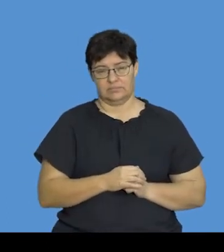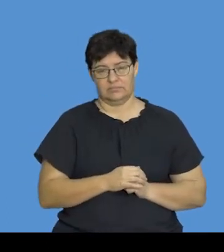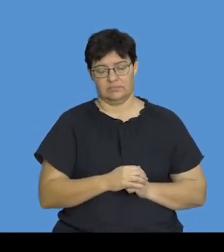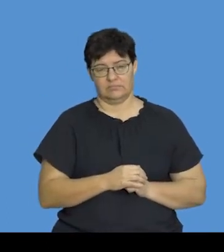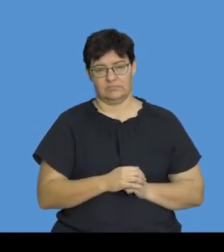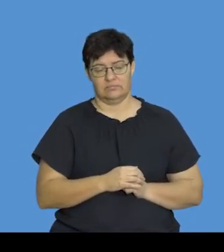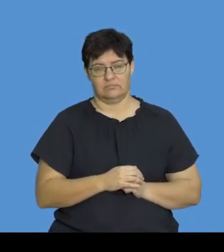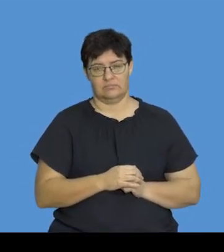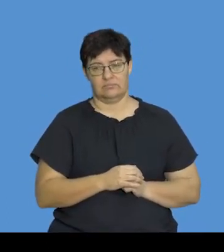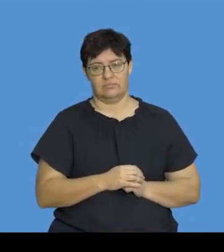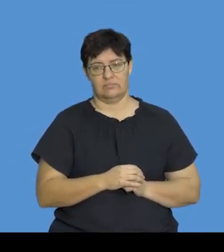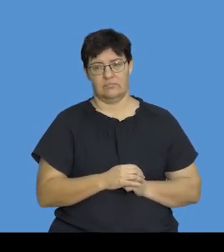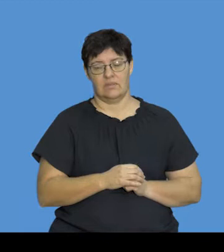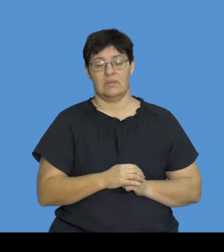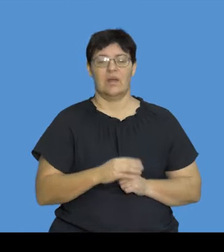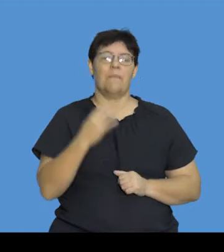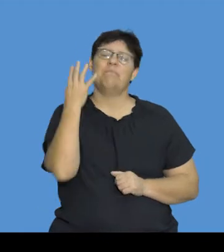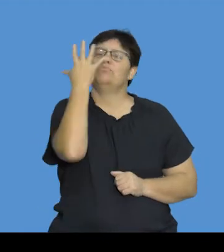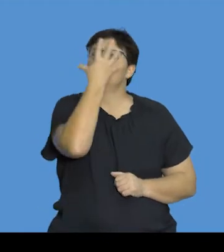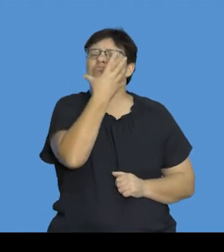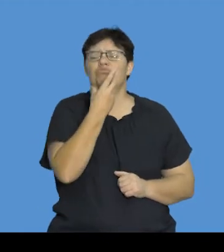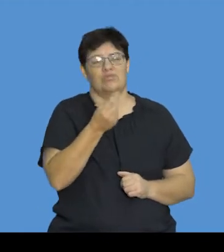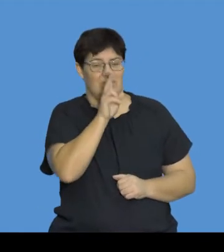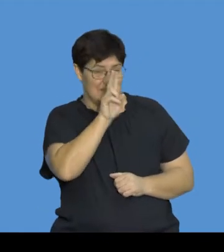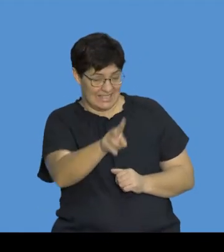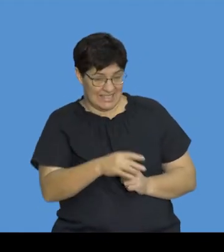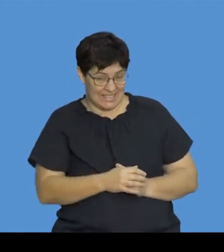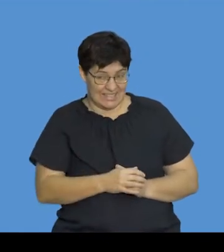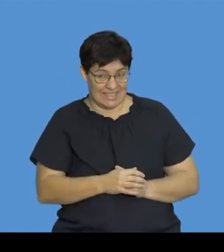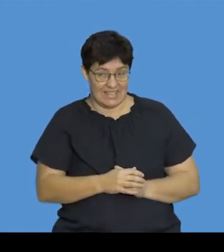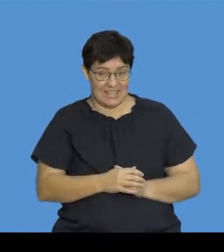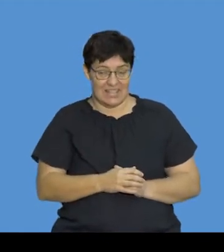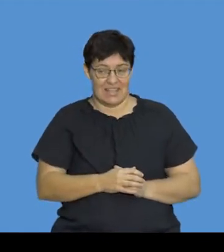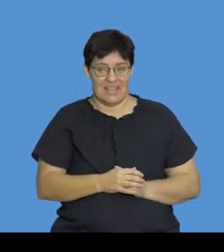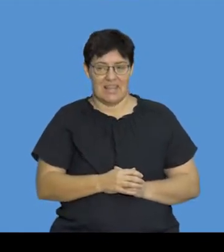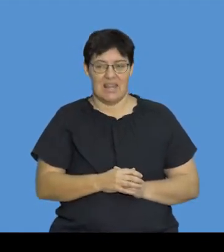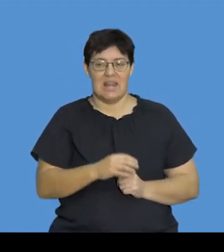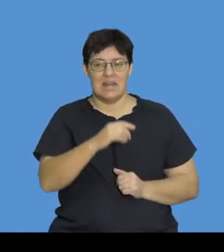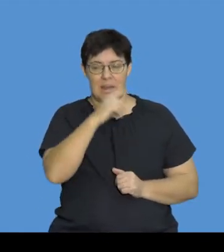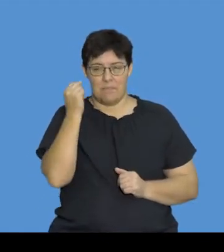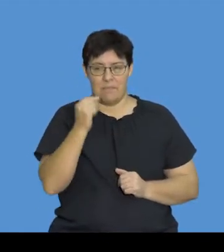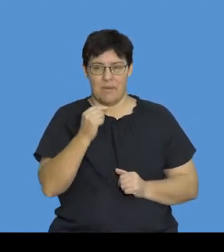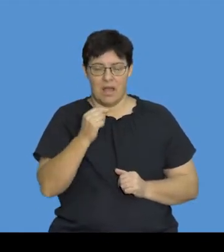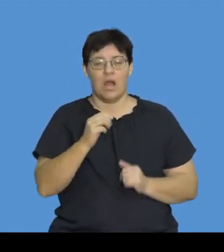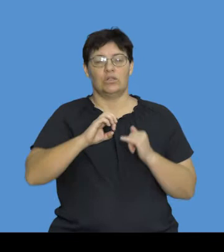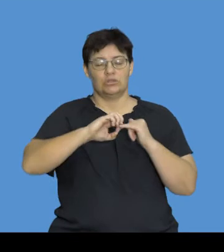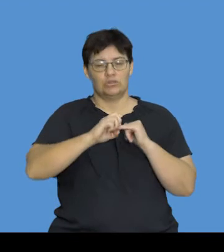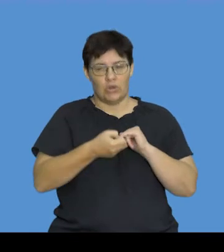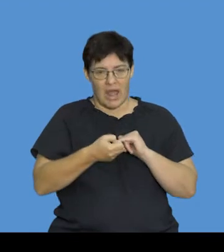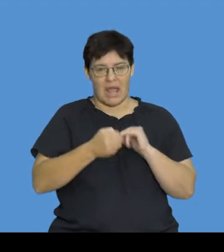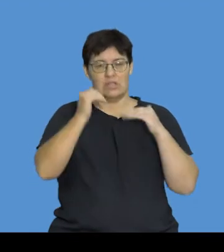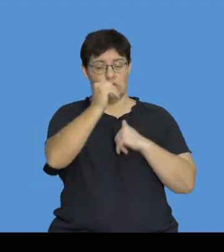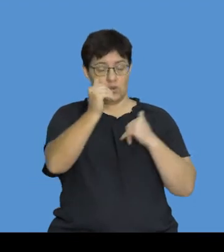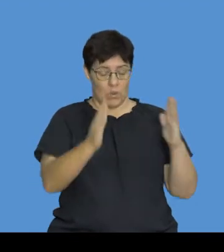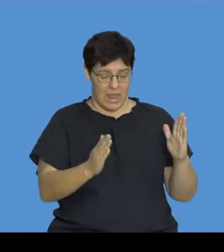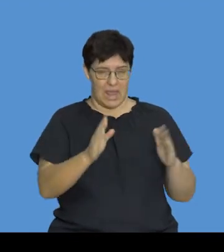here. Now, the beauty of what I've just done is what we call trying to square a binomial,